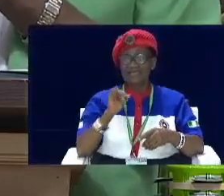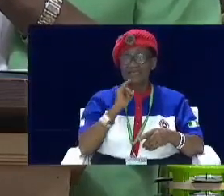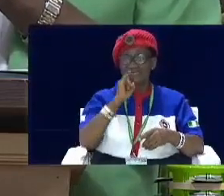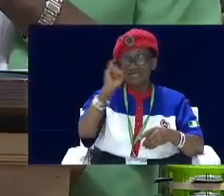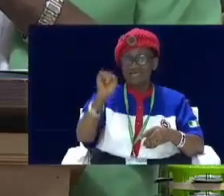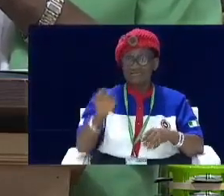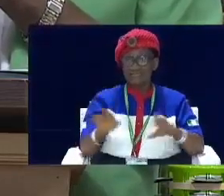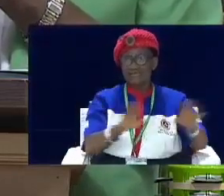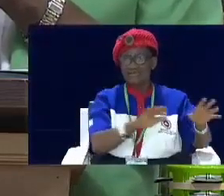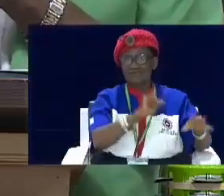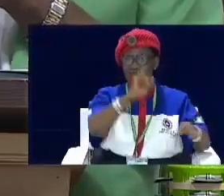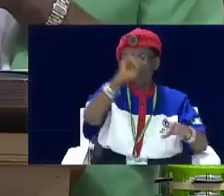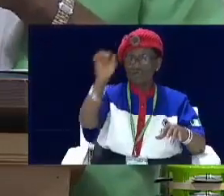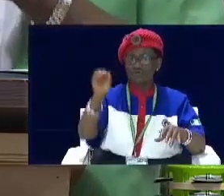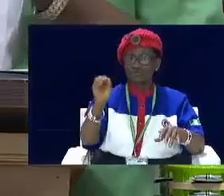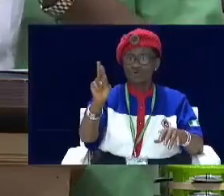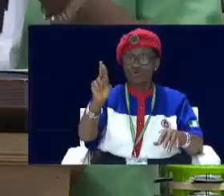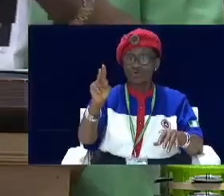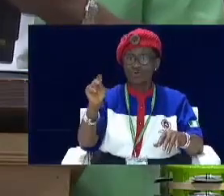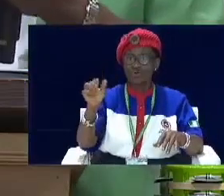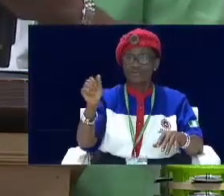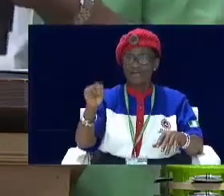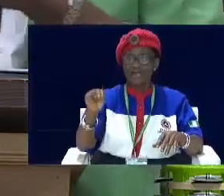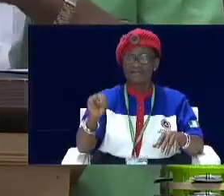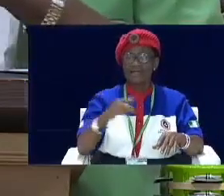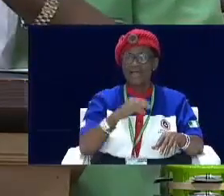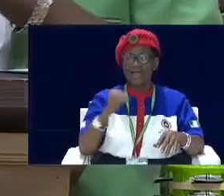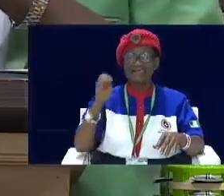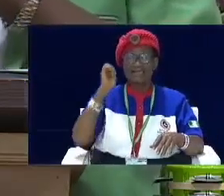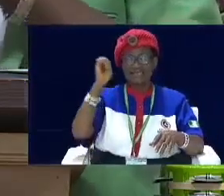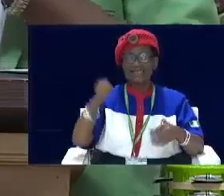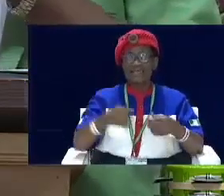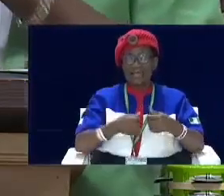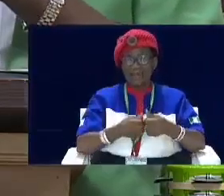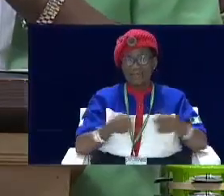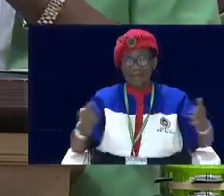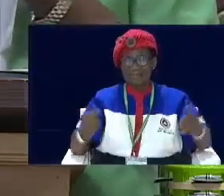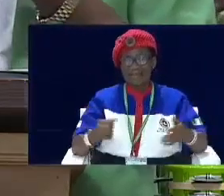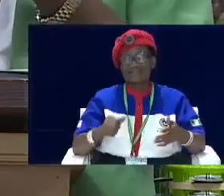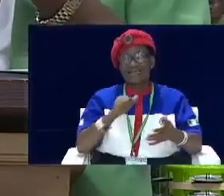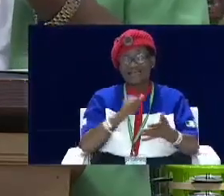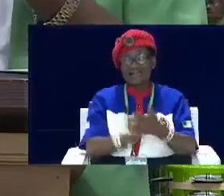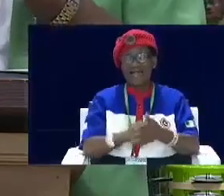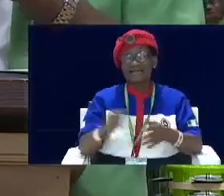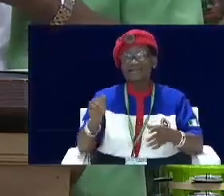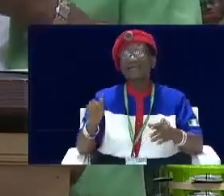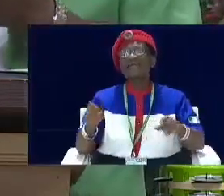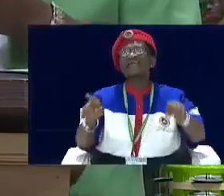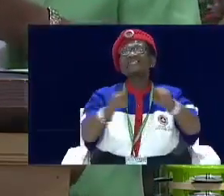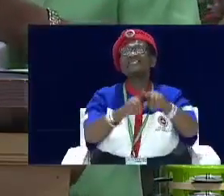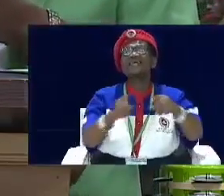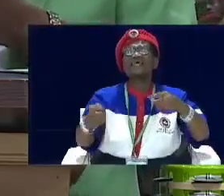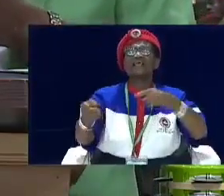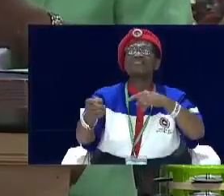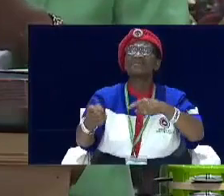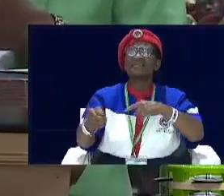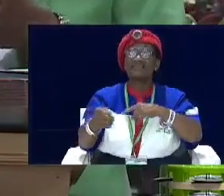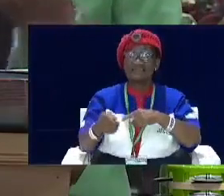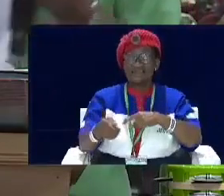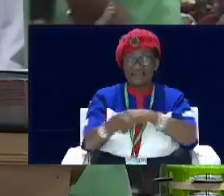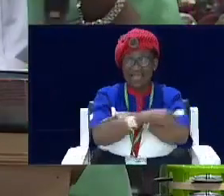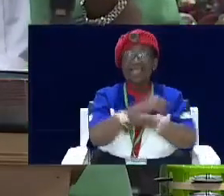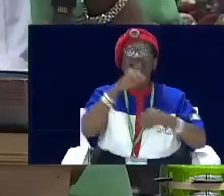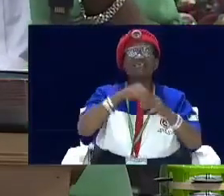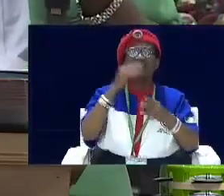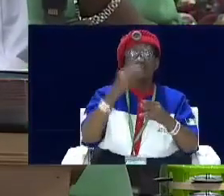o na ni odo Jordani. And it parted that same day. Ojo yen gan ni odo na si pinya. In the